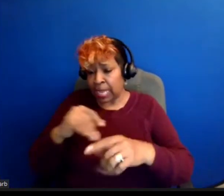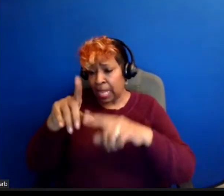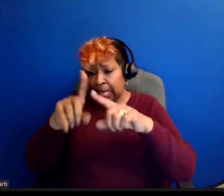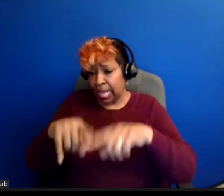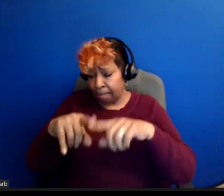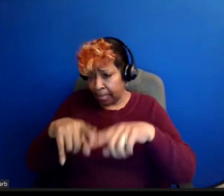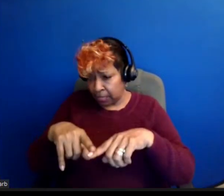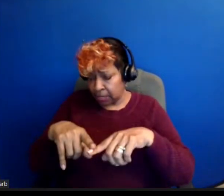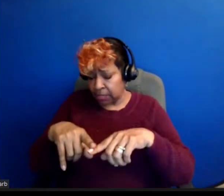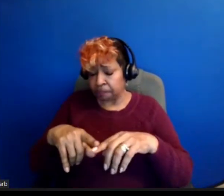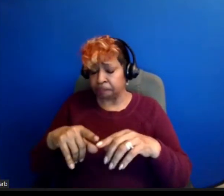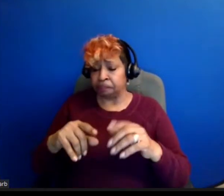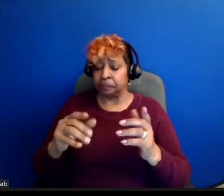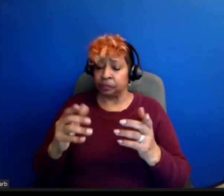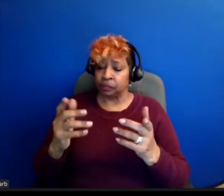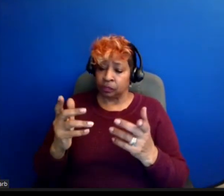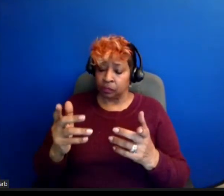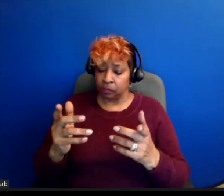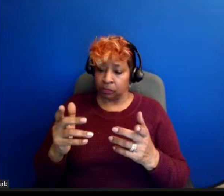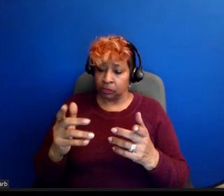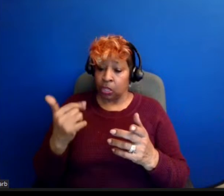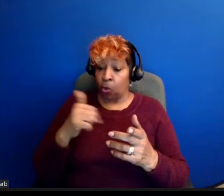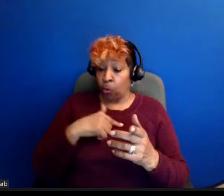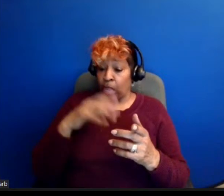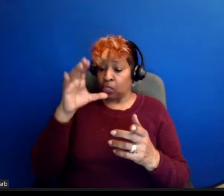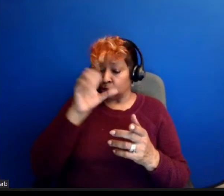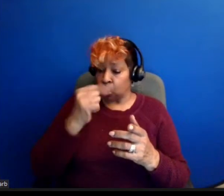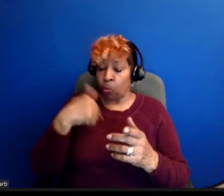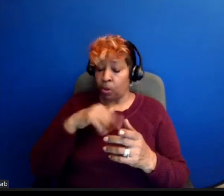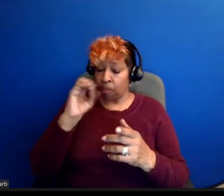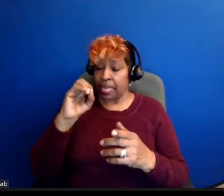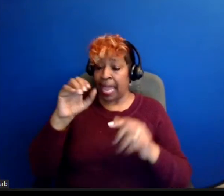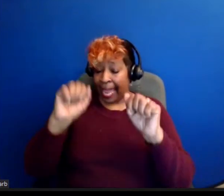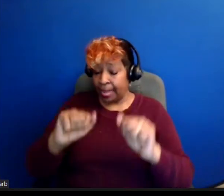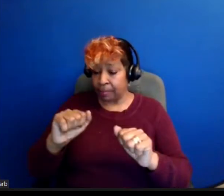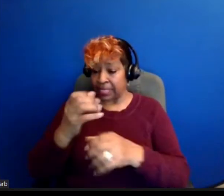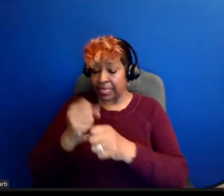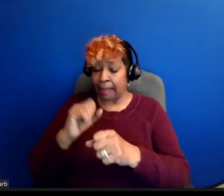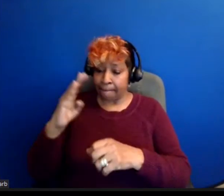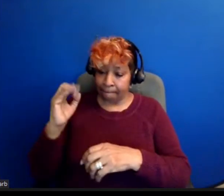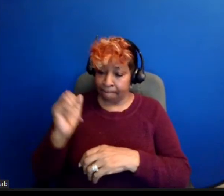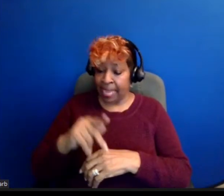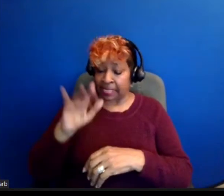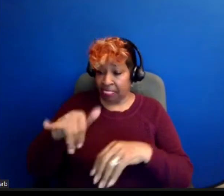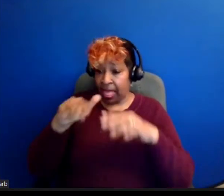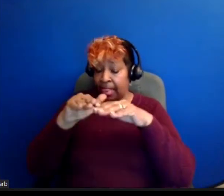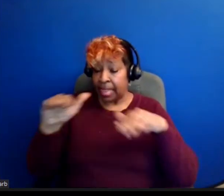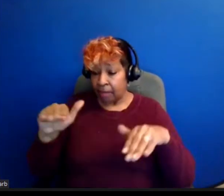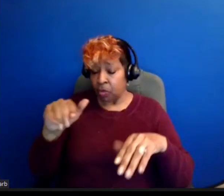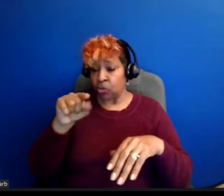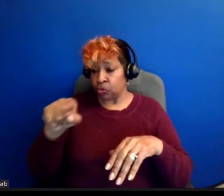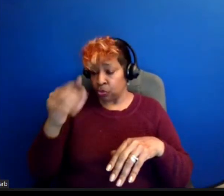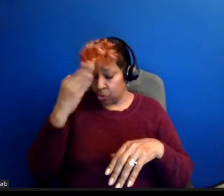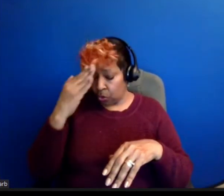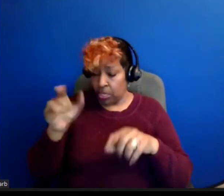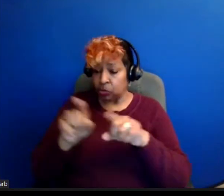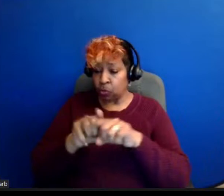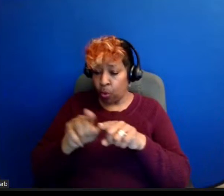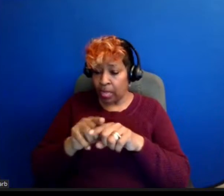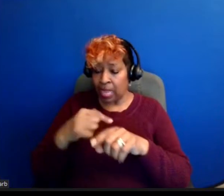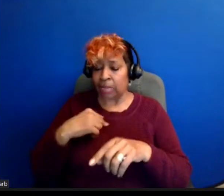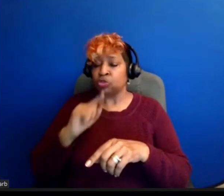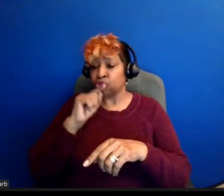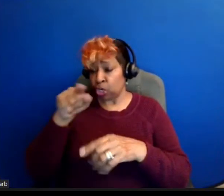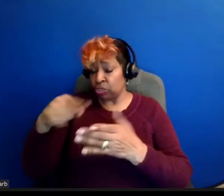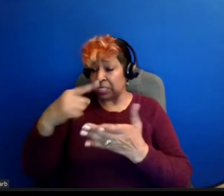Well, frankly, we're assuming that we will be able to get back to that level. And you know as well, I'm sure you've discussed